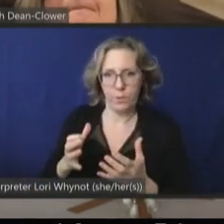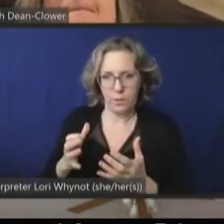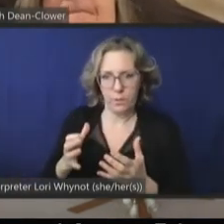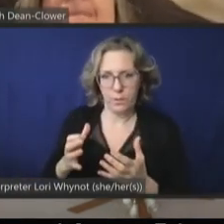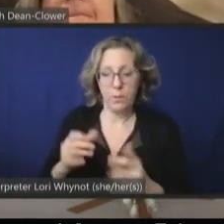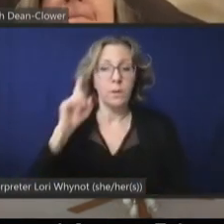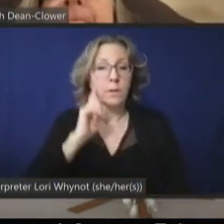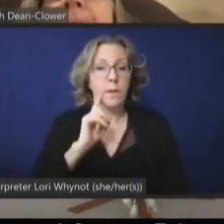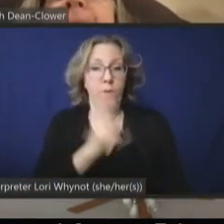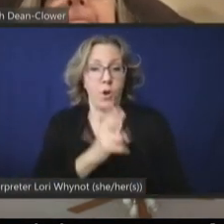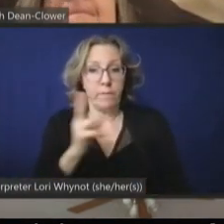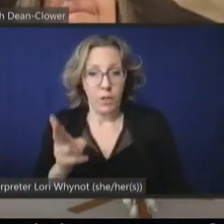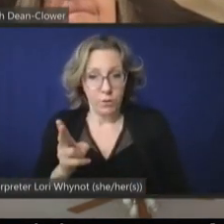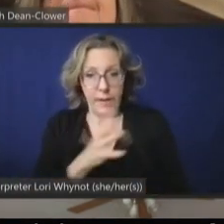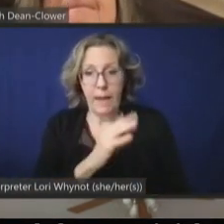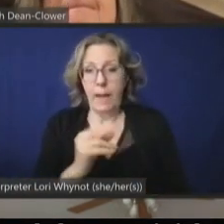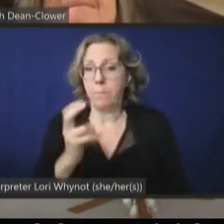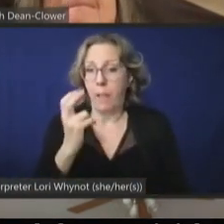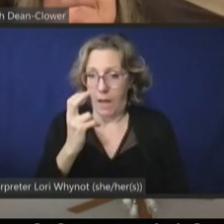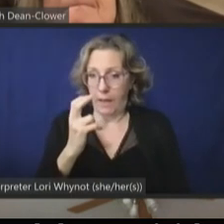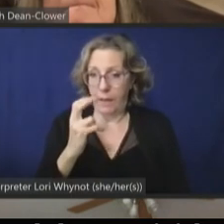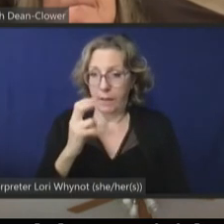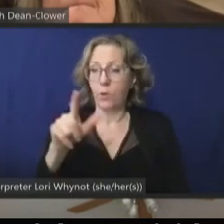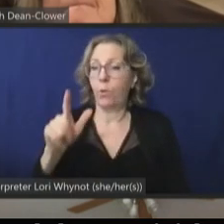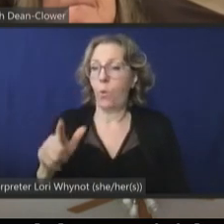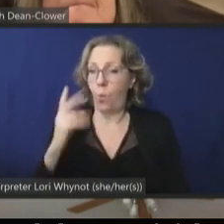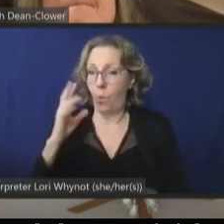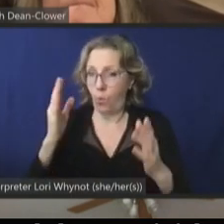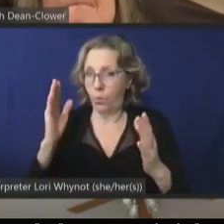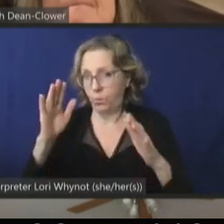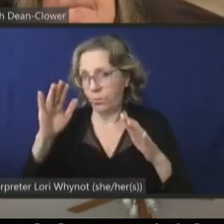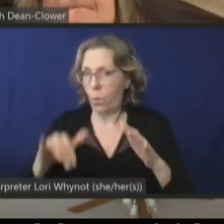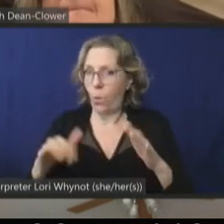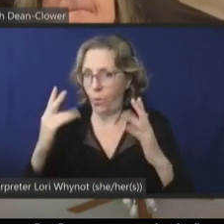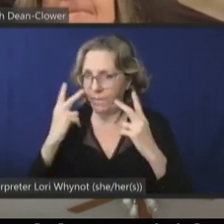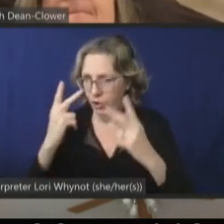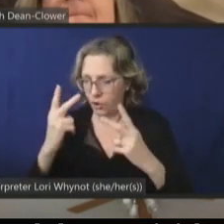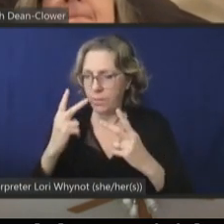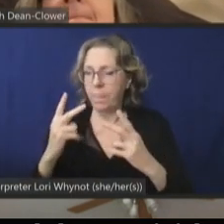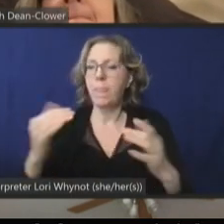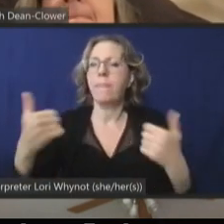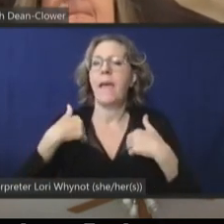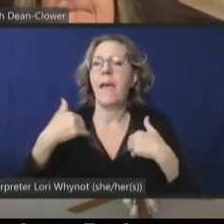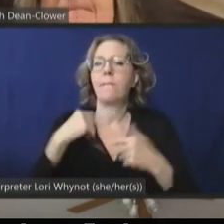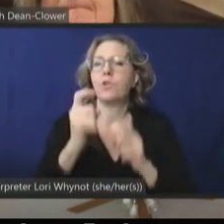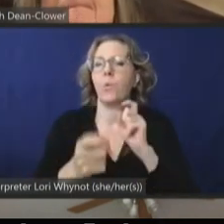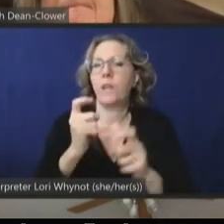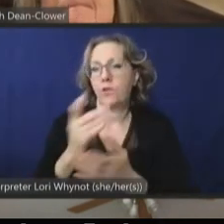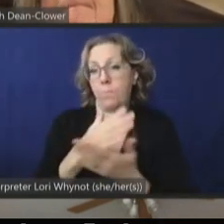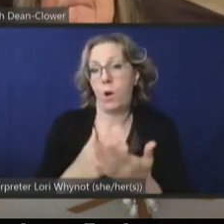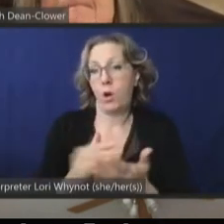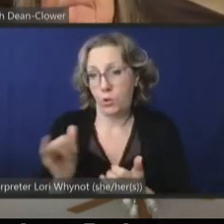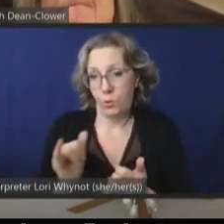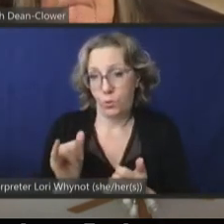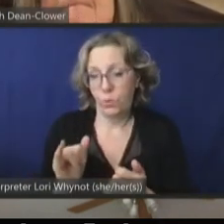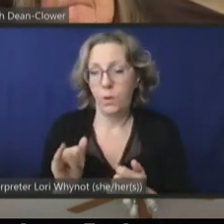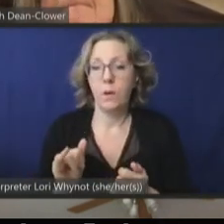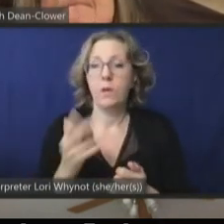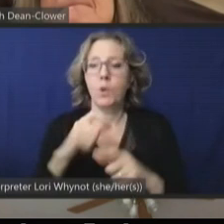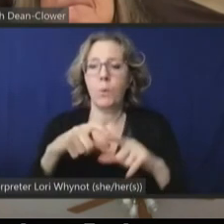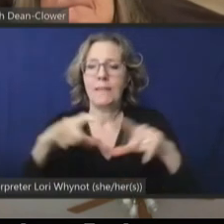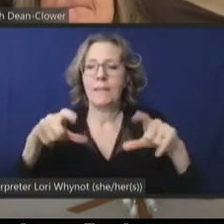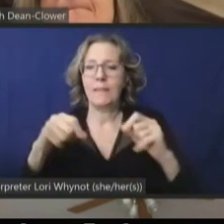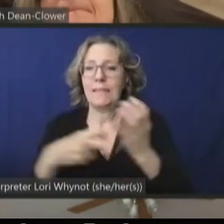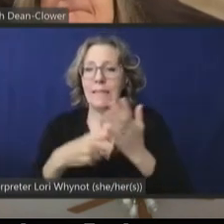Hard of Hearing and Blind Low Vision specifically have a donation component where part of the ticket price